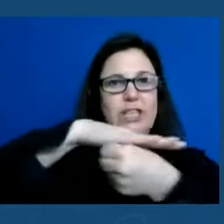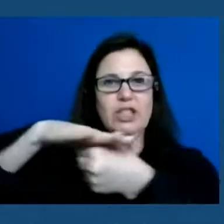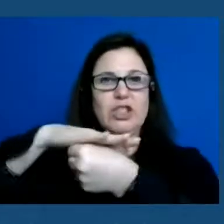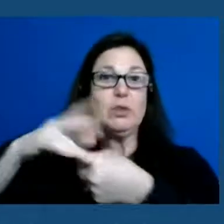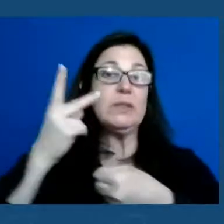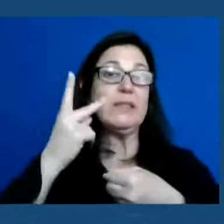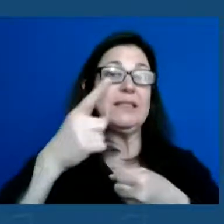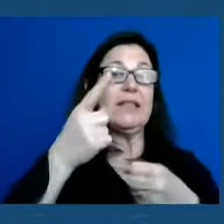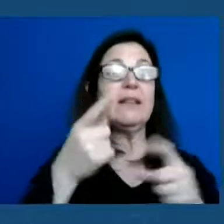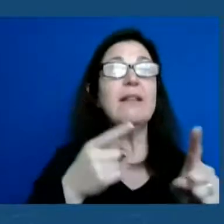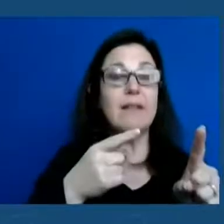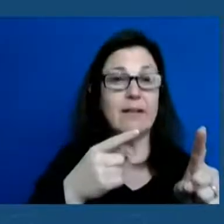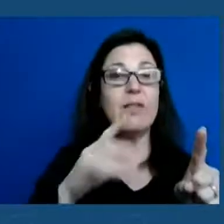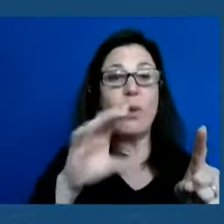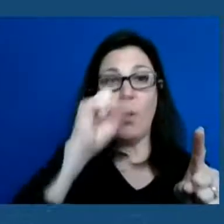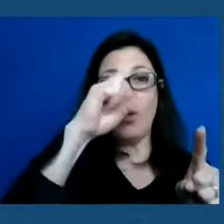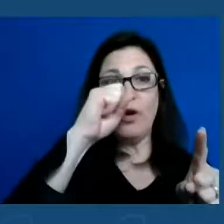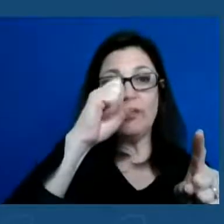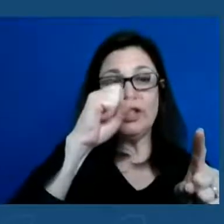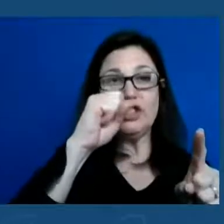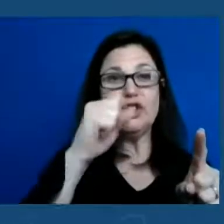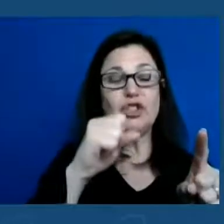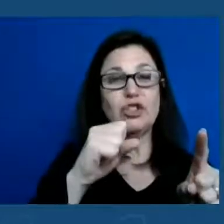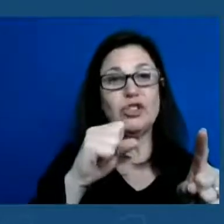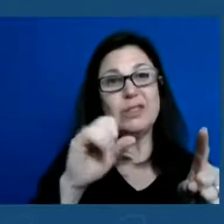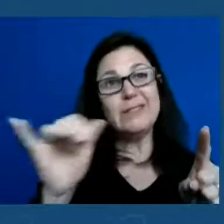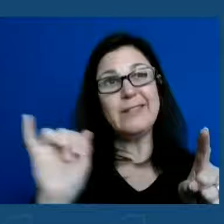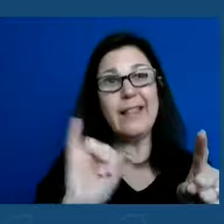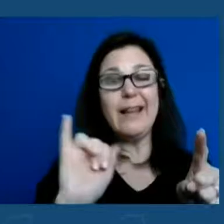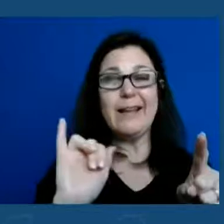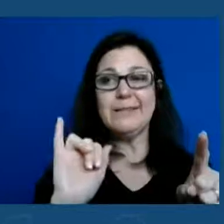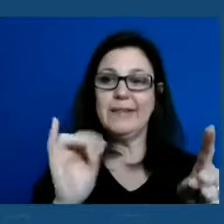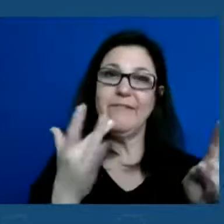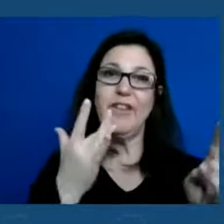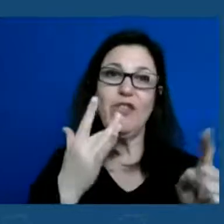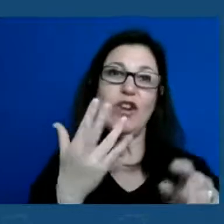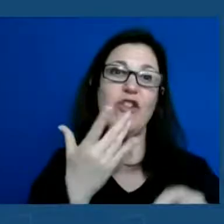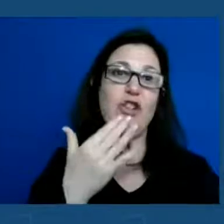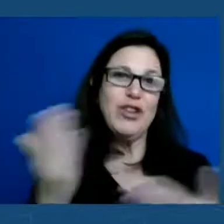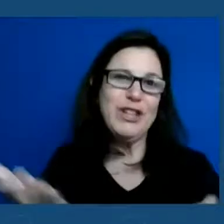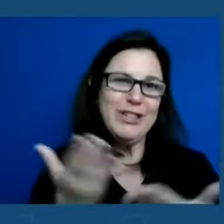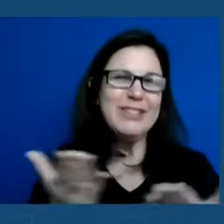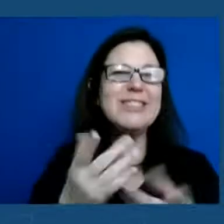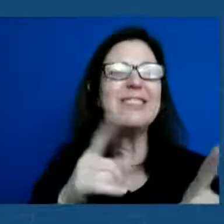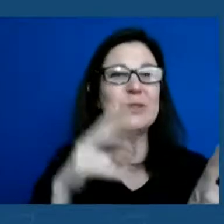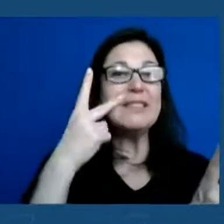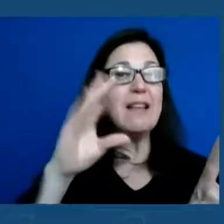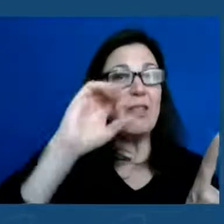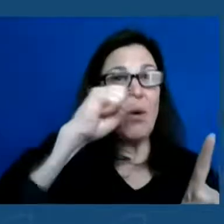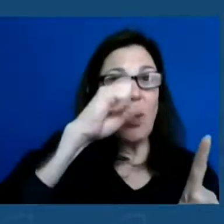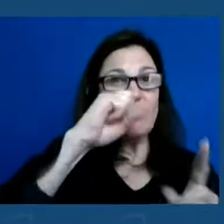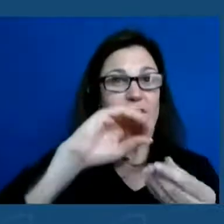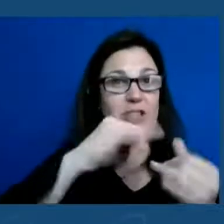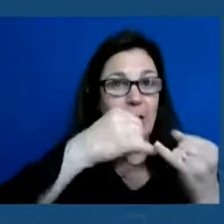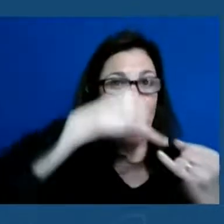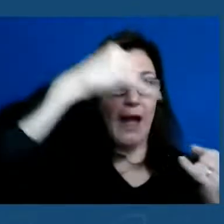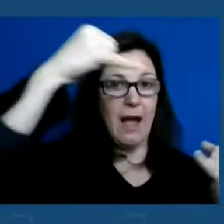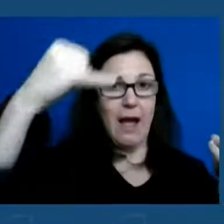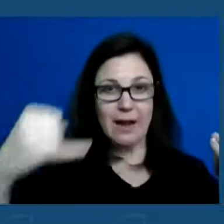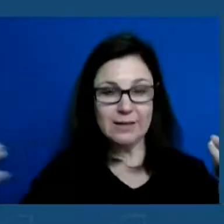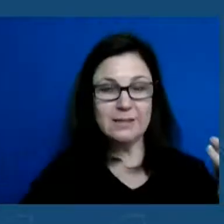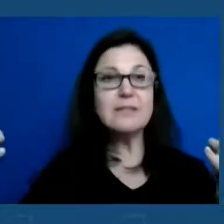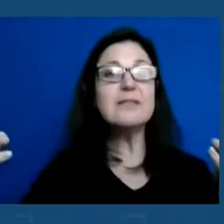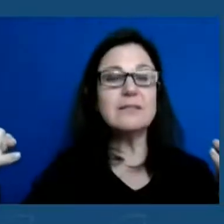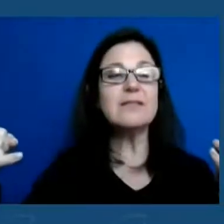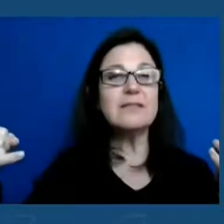little orange, because orange is kind of a favorite color around here. You look at the orange number line there. Statewide, it's